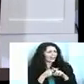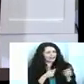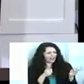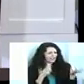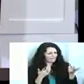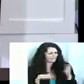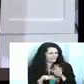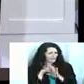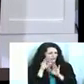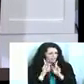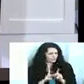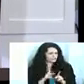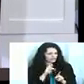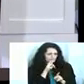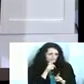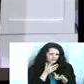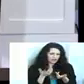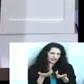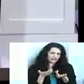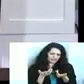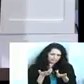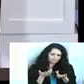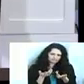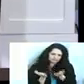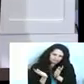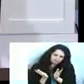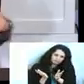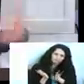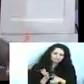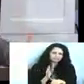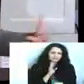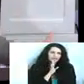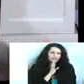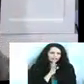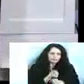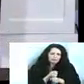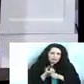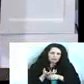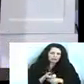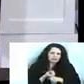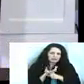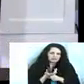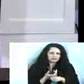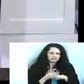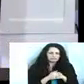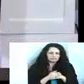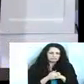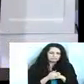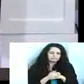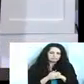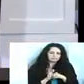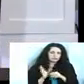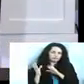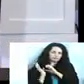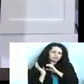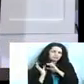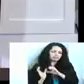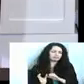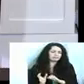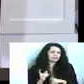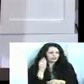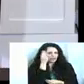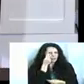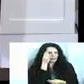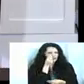she had found someone that she could at least begin to talk to begin to unload some of her burdens on. To think about this